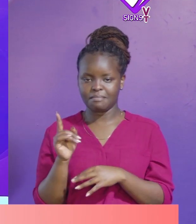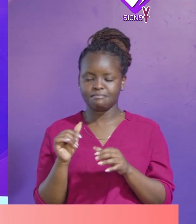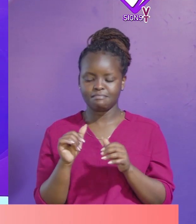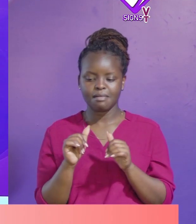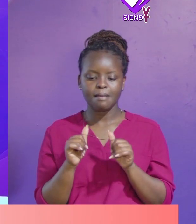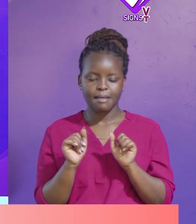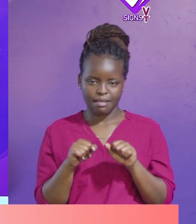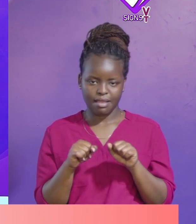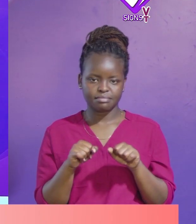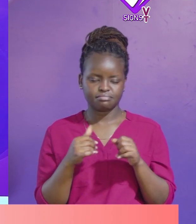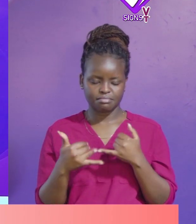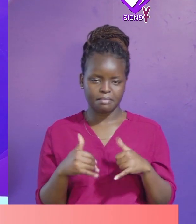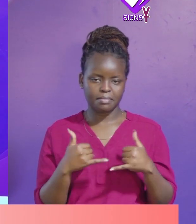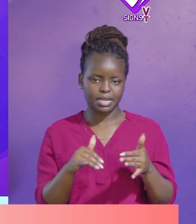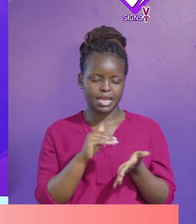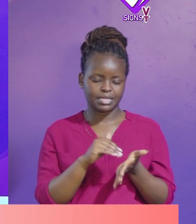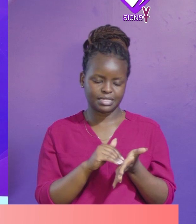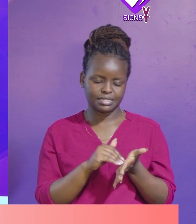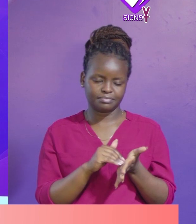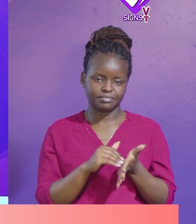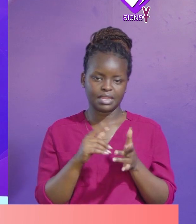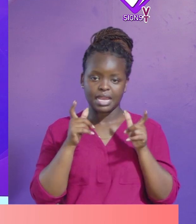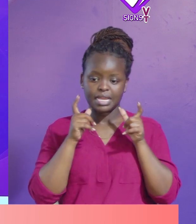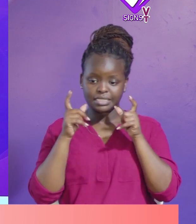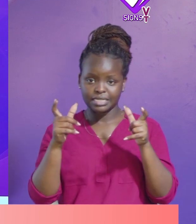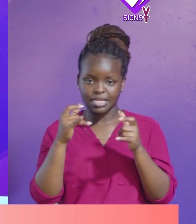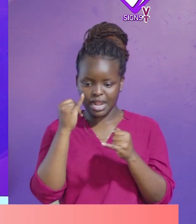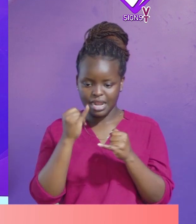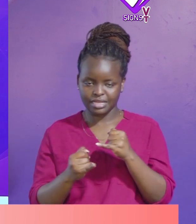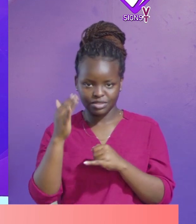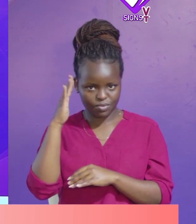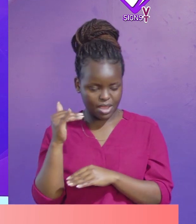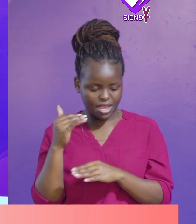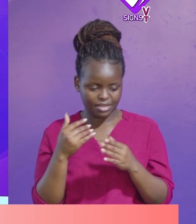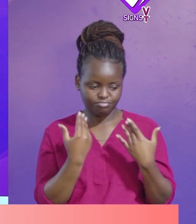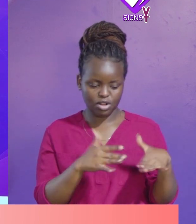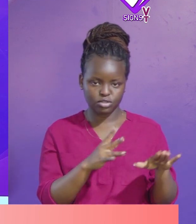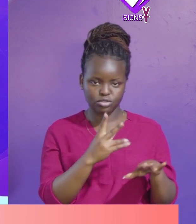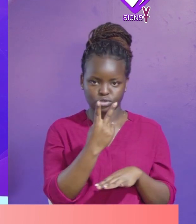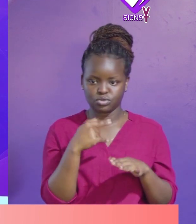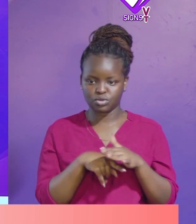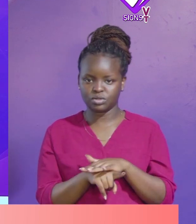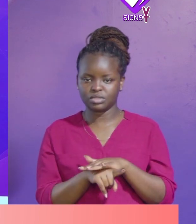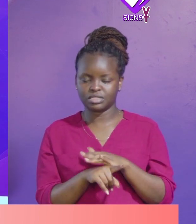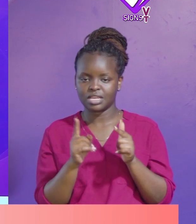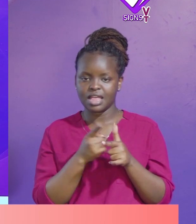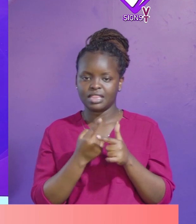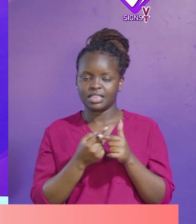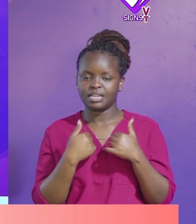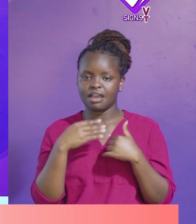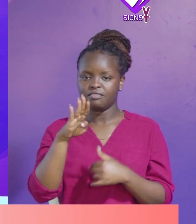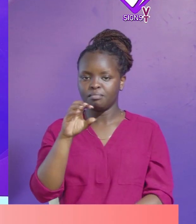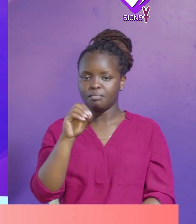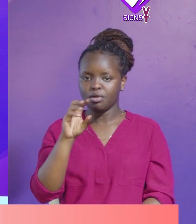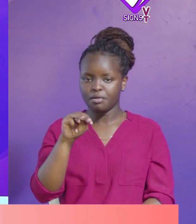play again in this league. Tusker FC are last because they conceded 2 goals. Then we have Bomet FC